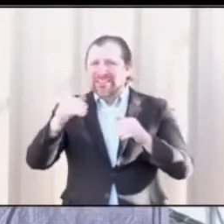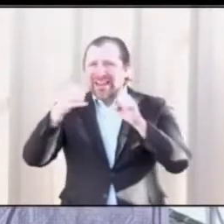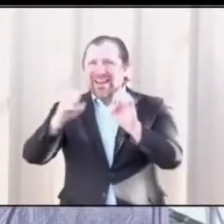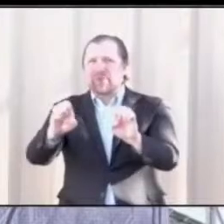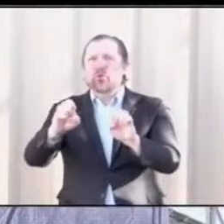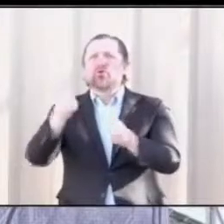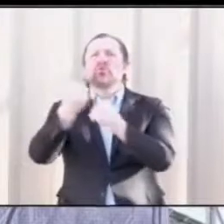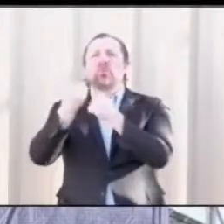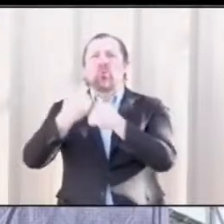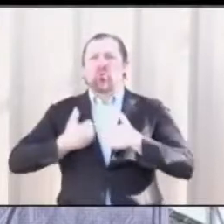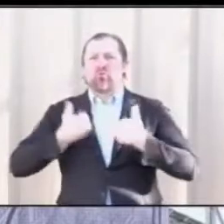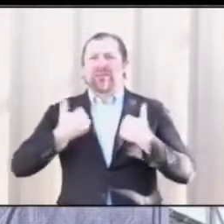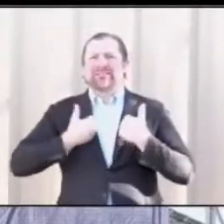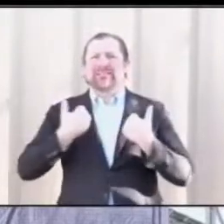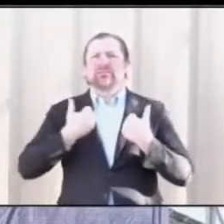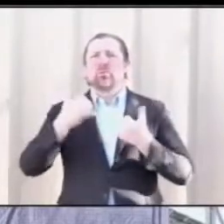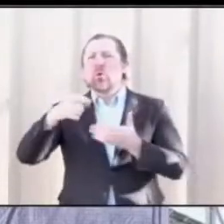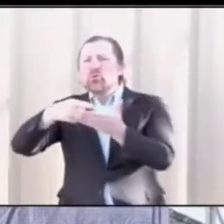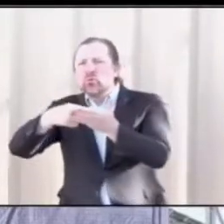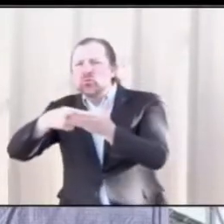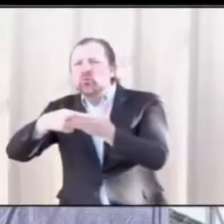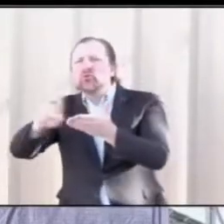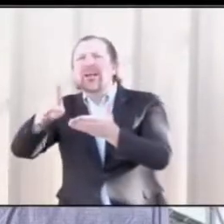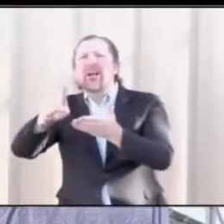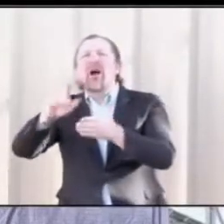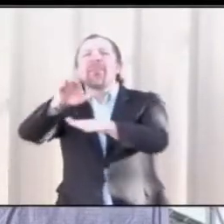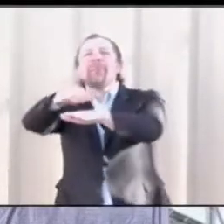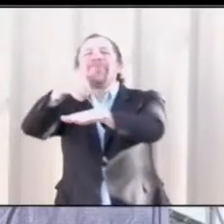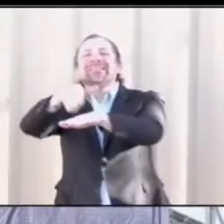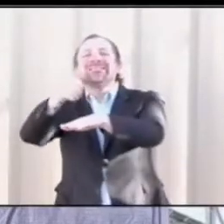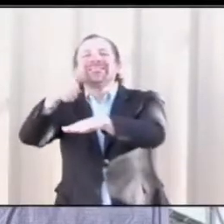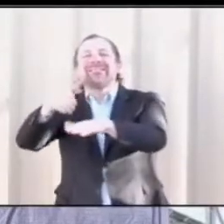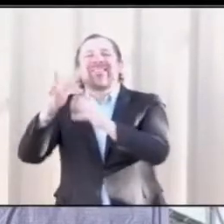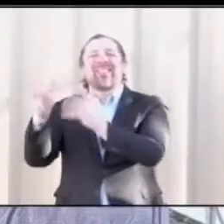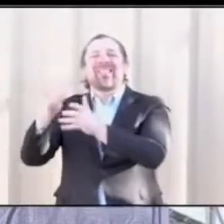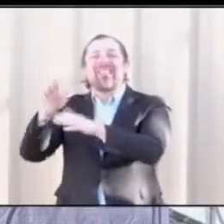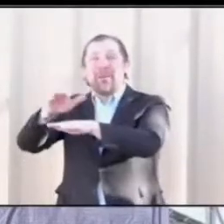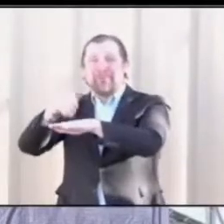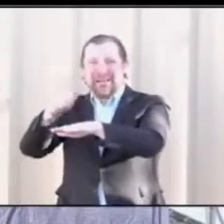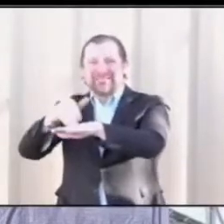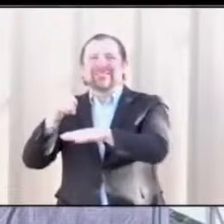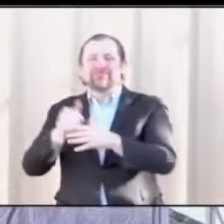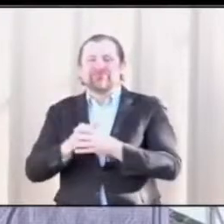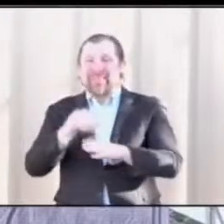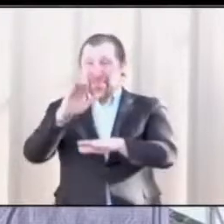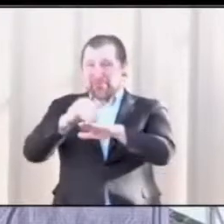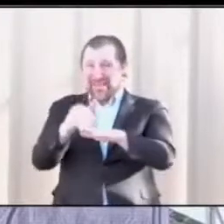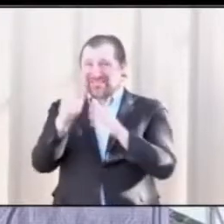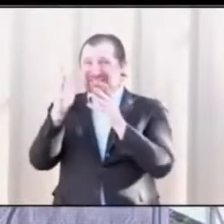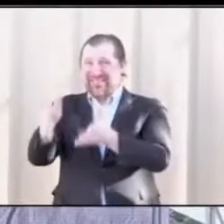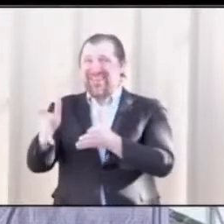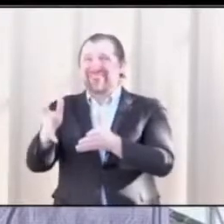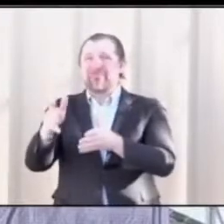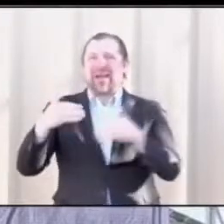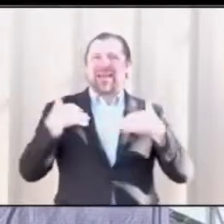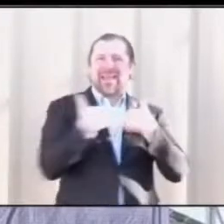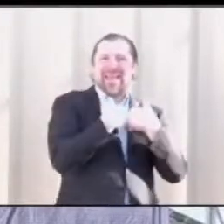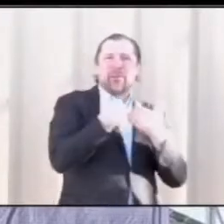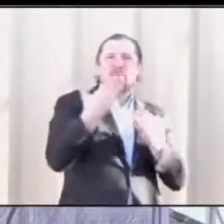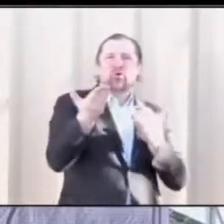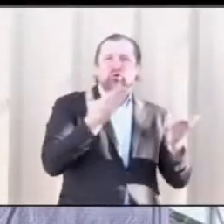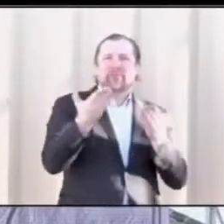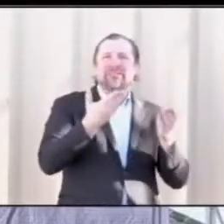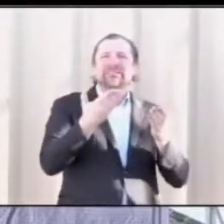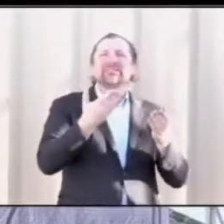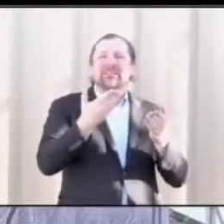support residents and would like to check on pets who have been left behind. To help residents gain access to pets that were left behind, Animal Services is accepting calls